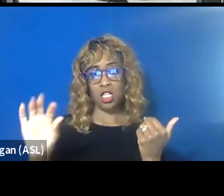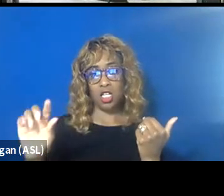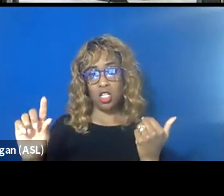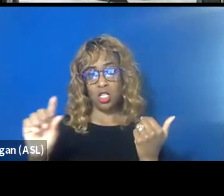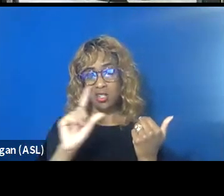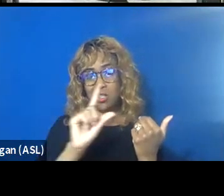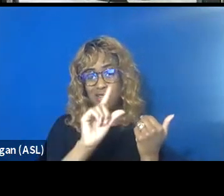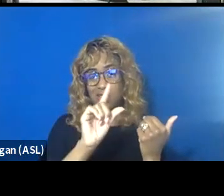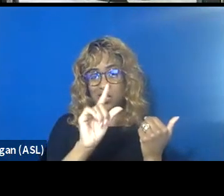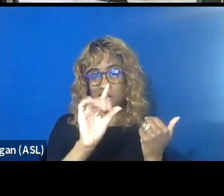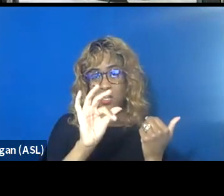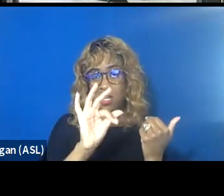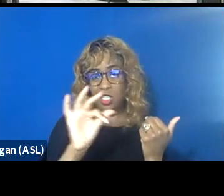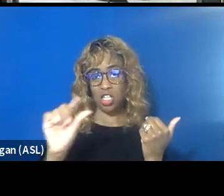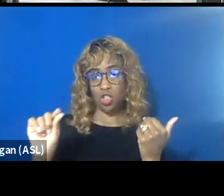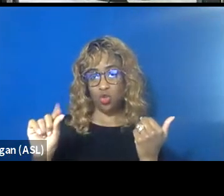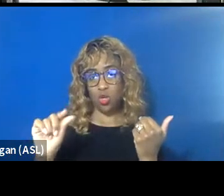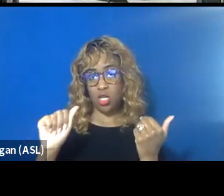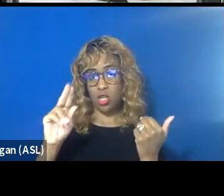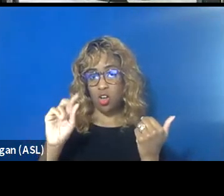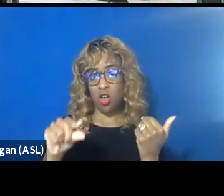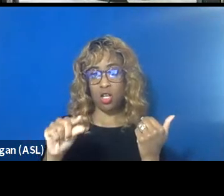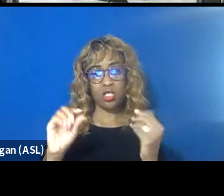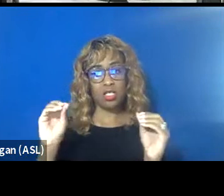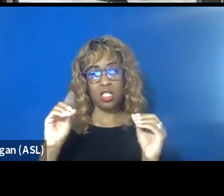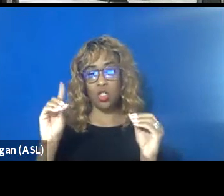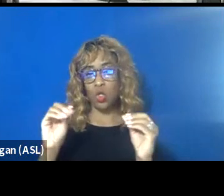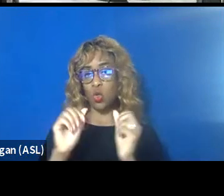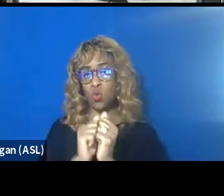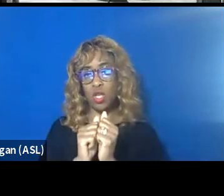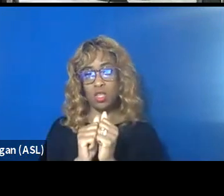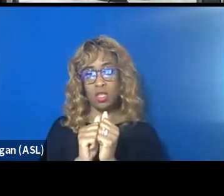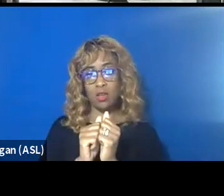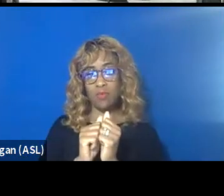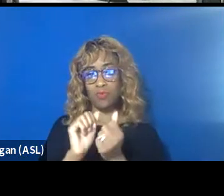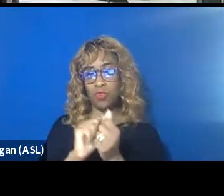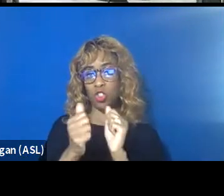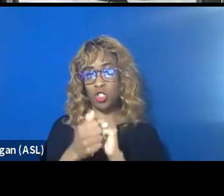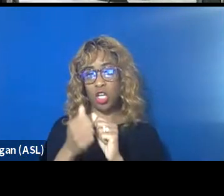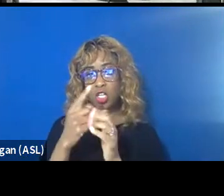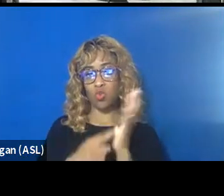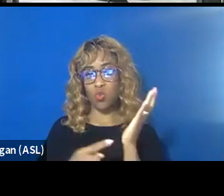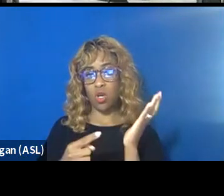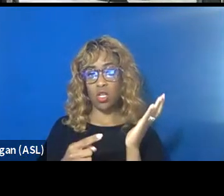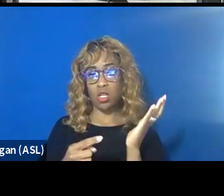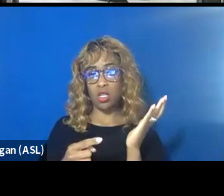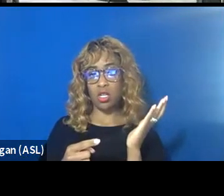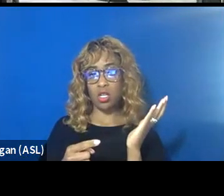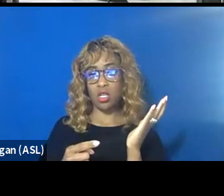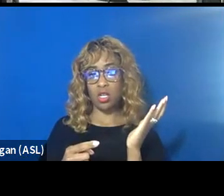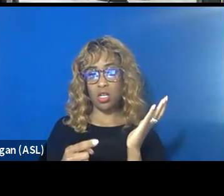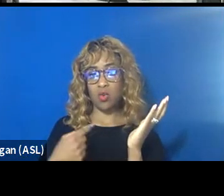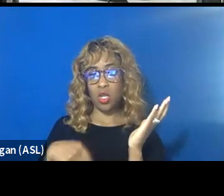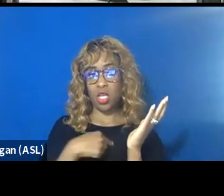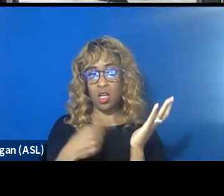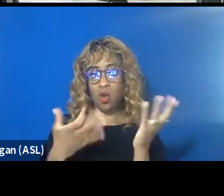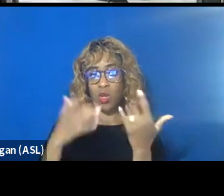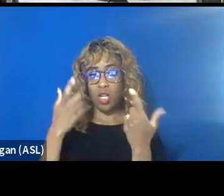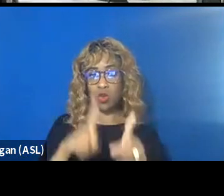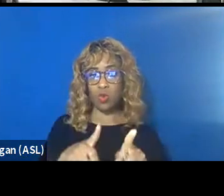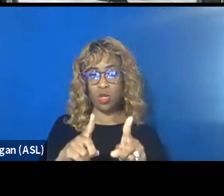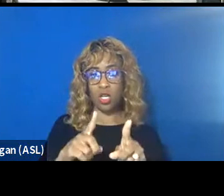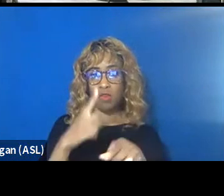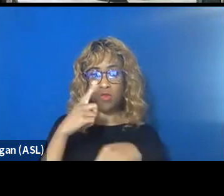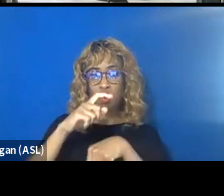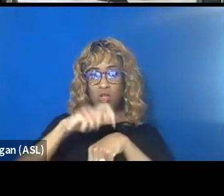Not to do anything with changing what we had agreed on the time